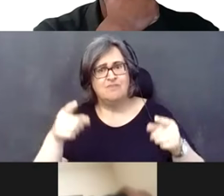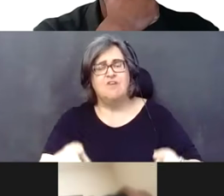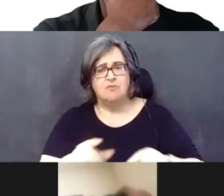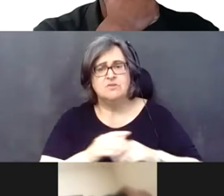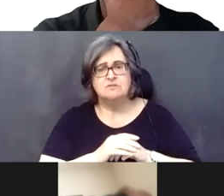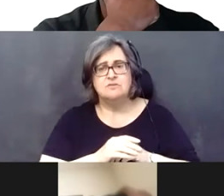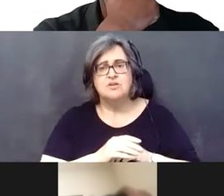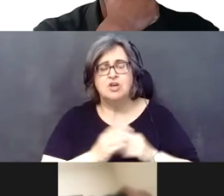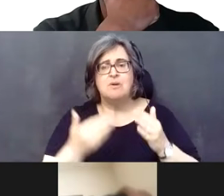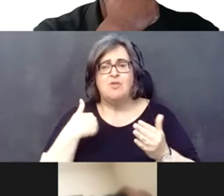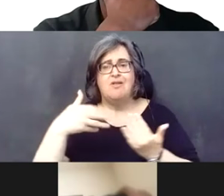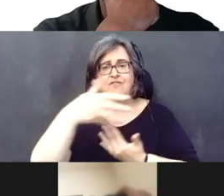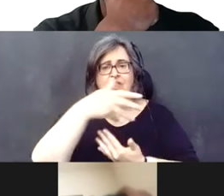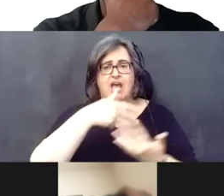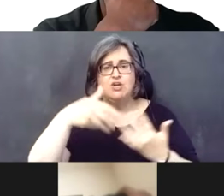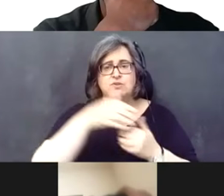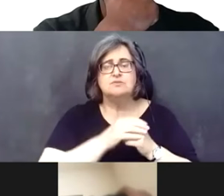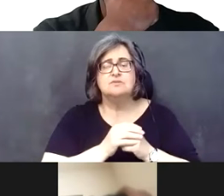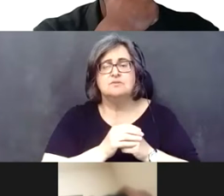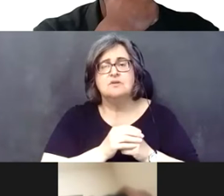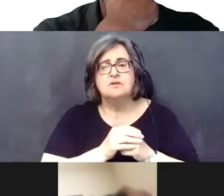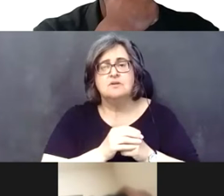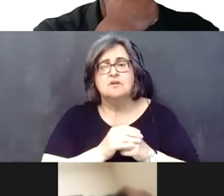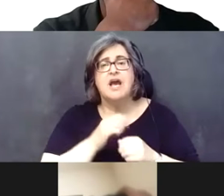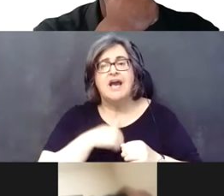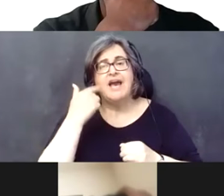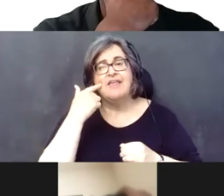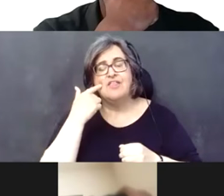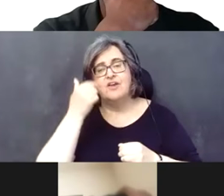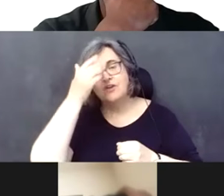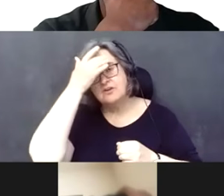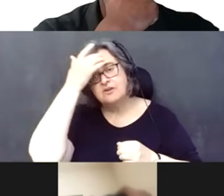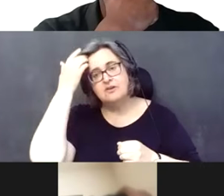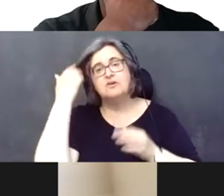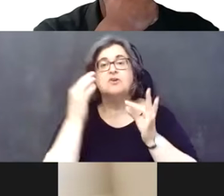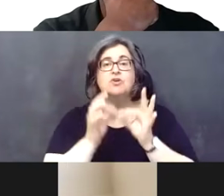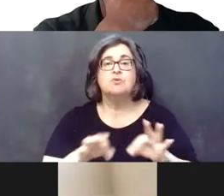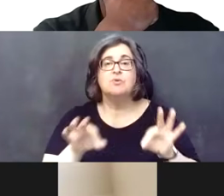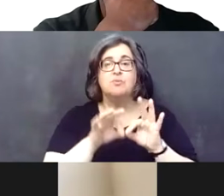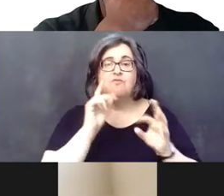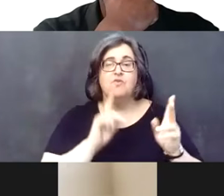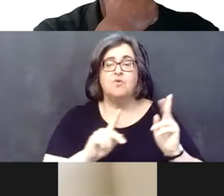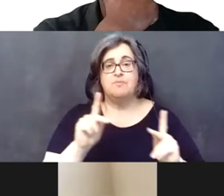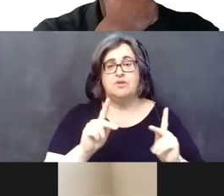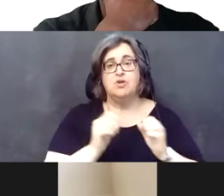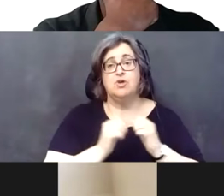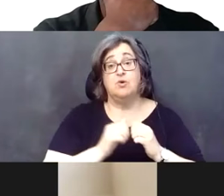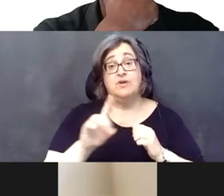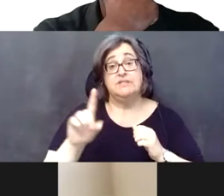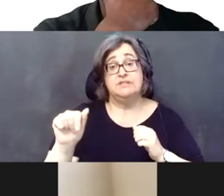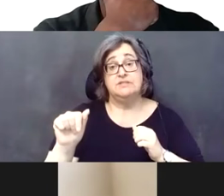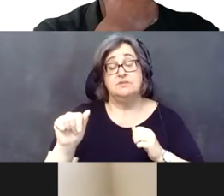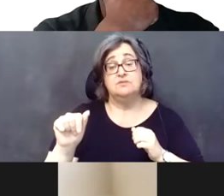of interaction. So I think it's important for people with